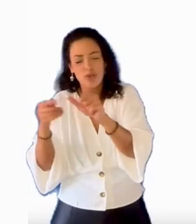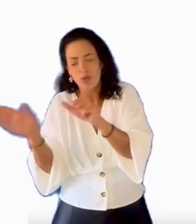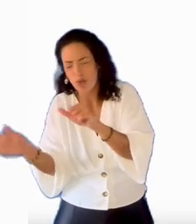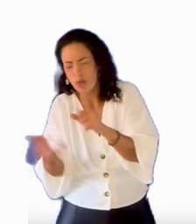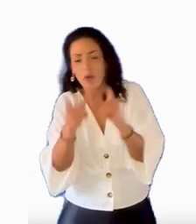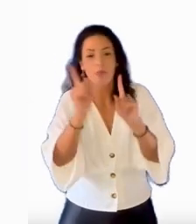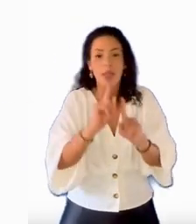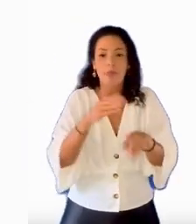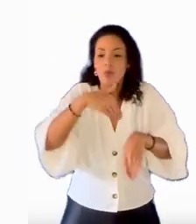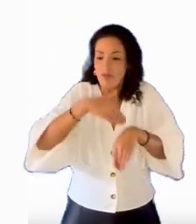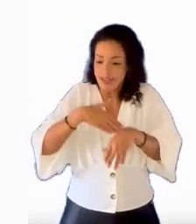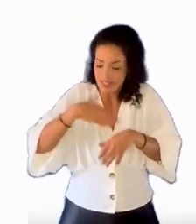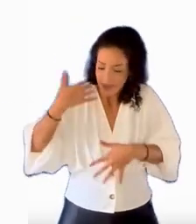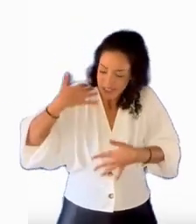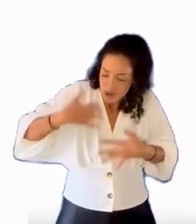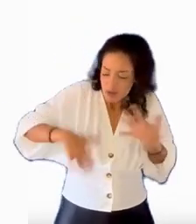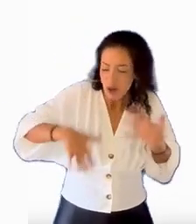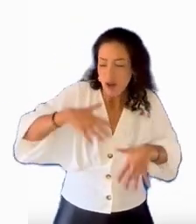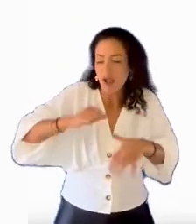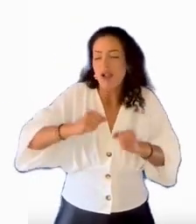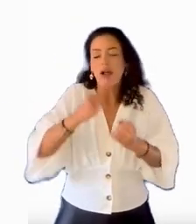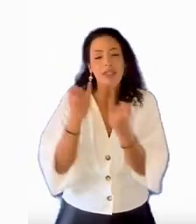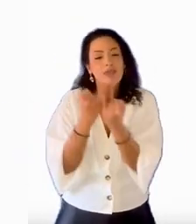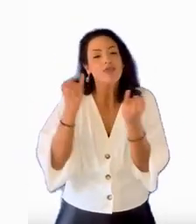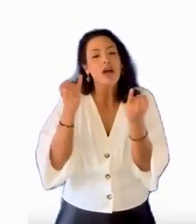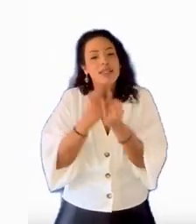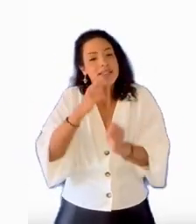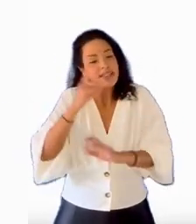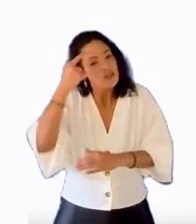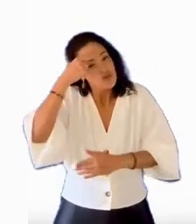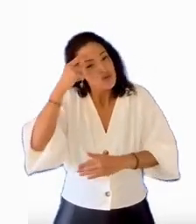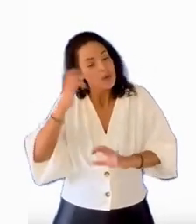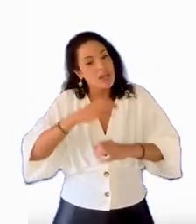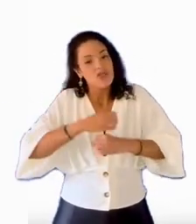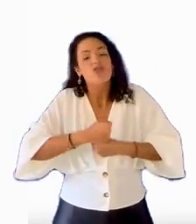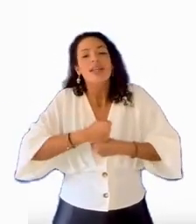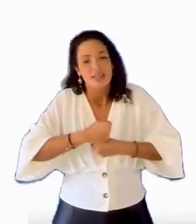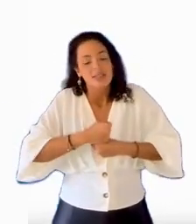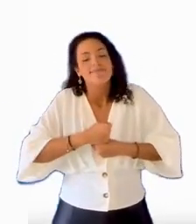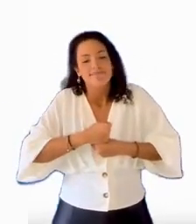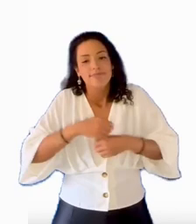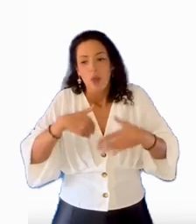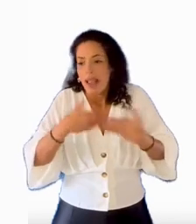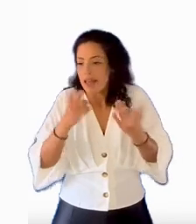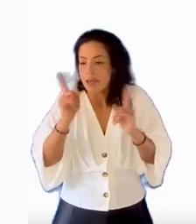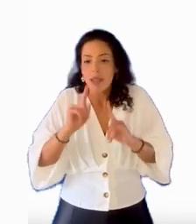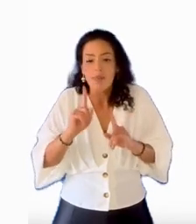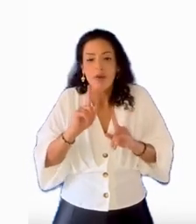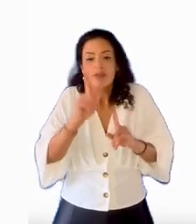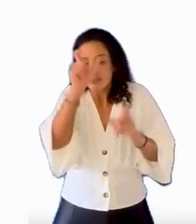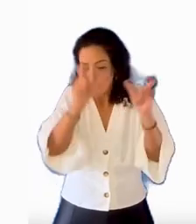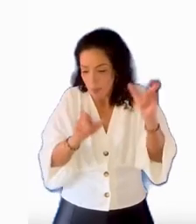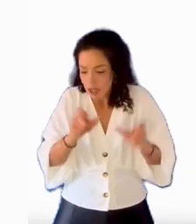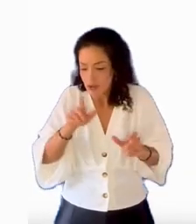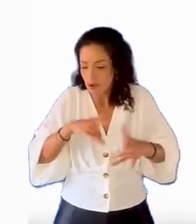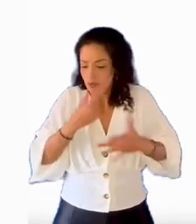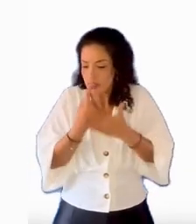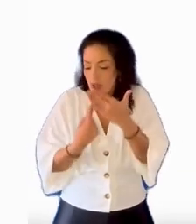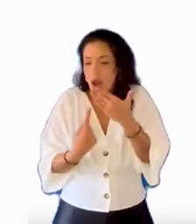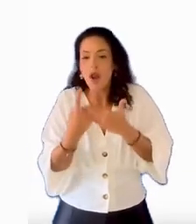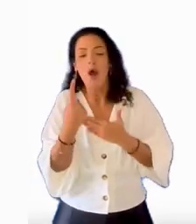affected by struggle, adversity, trauma, and stress. To any one of us who find ourselves disconnected and alone in the darkness.